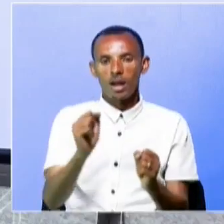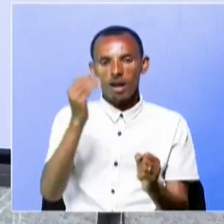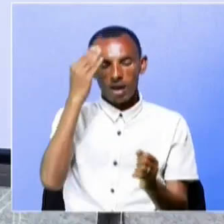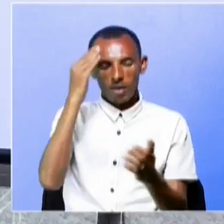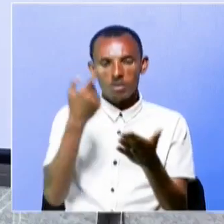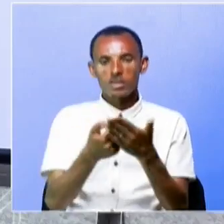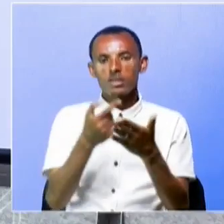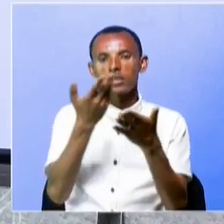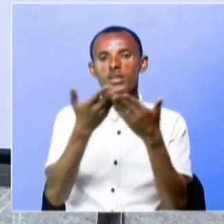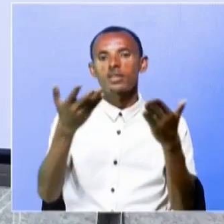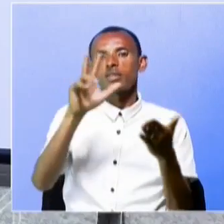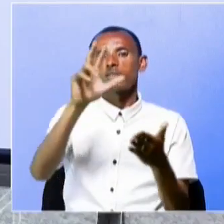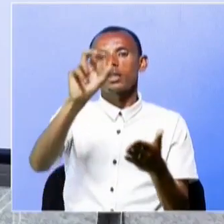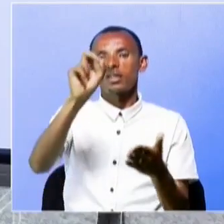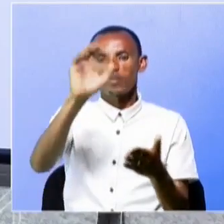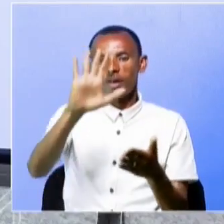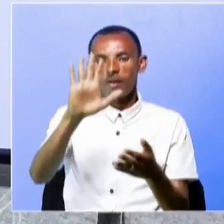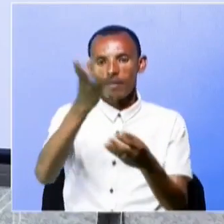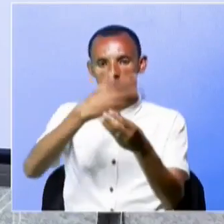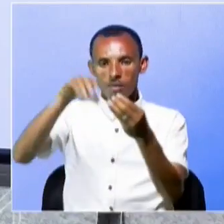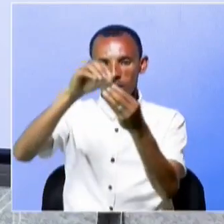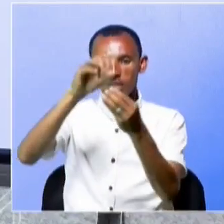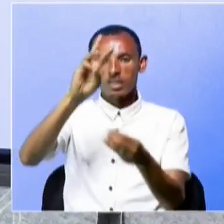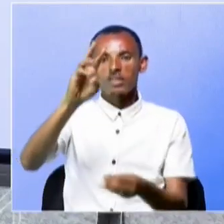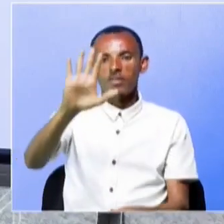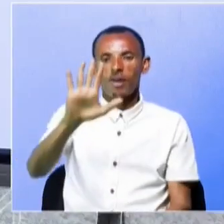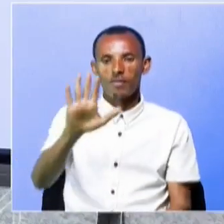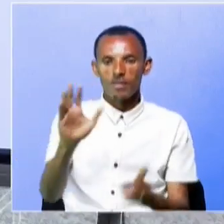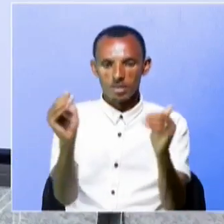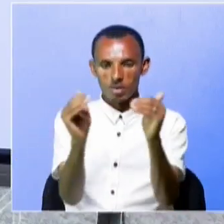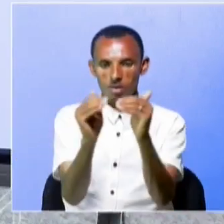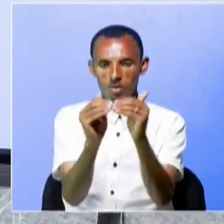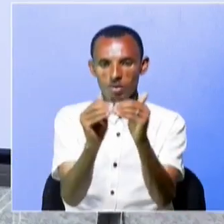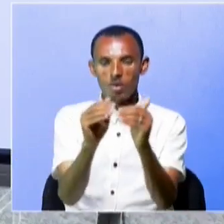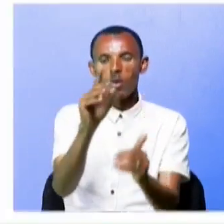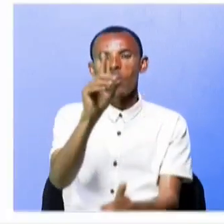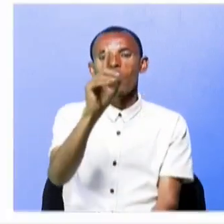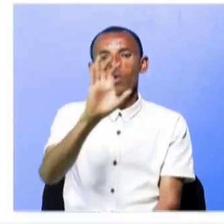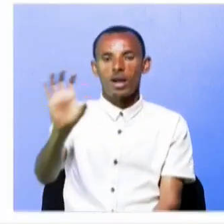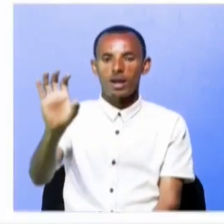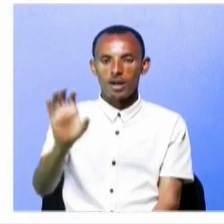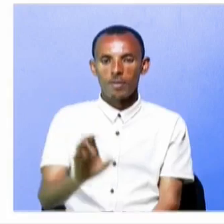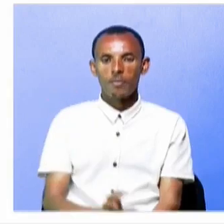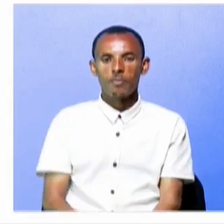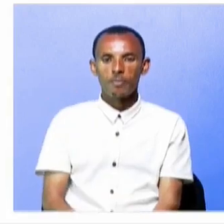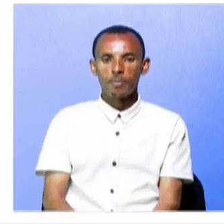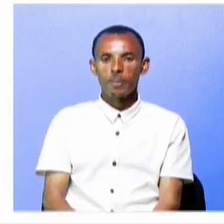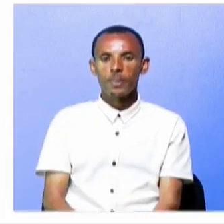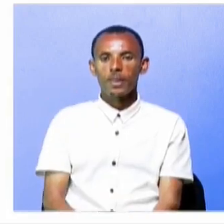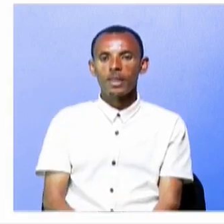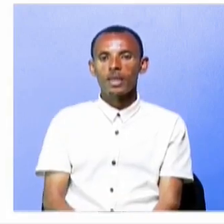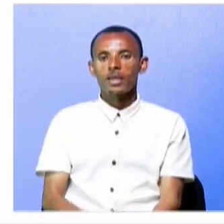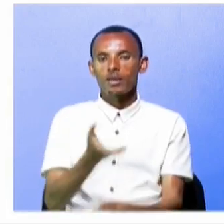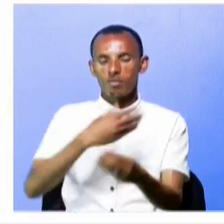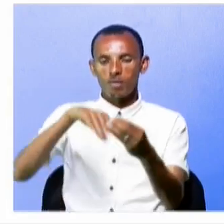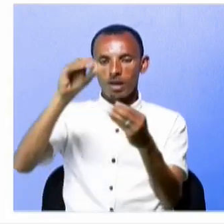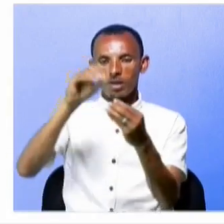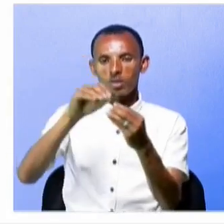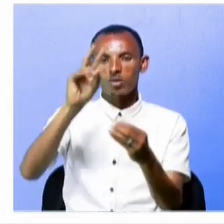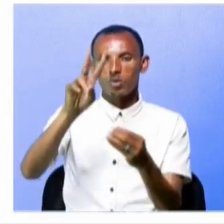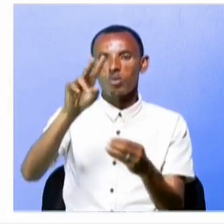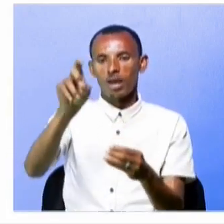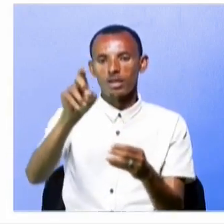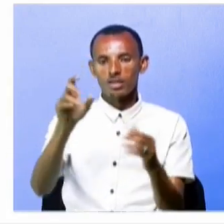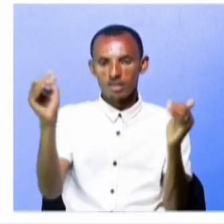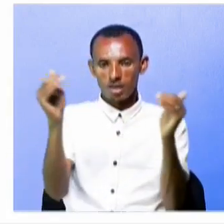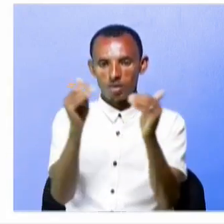things, 35 and 65. The sum of these two is 100. Okay, 100 degree plus